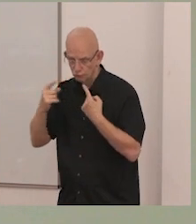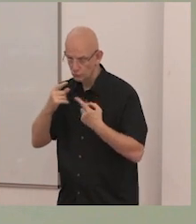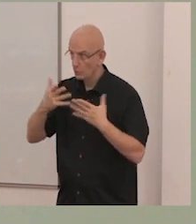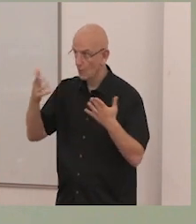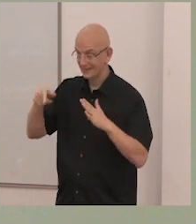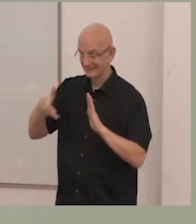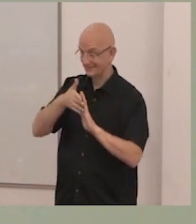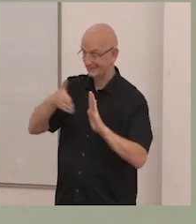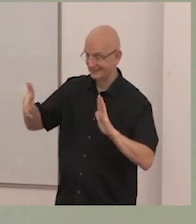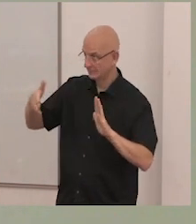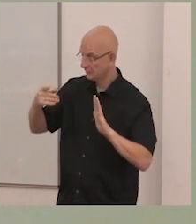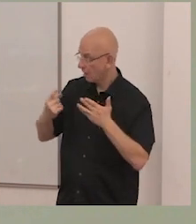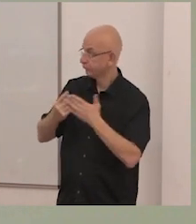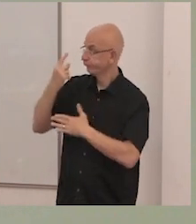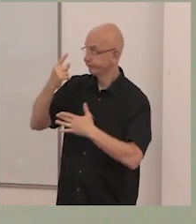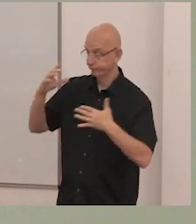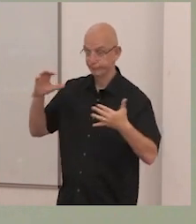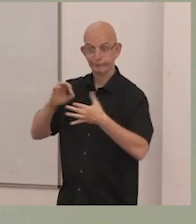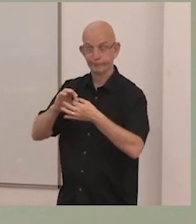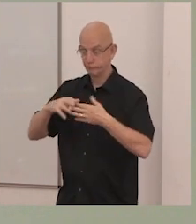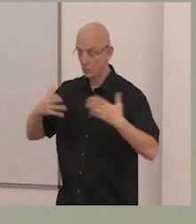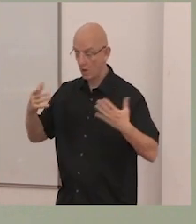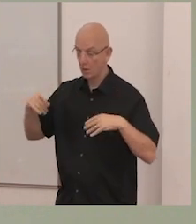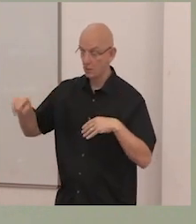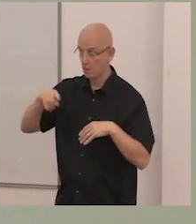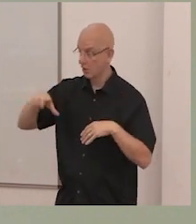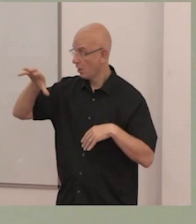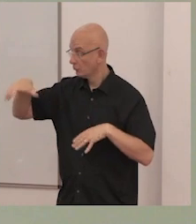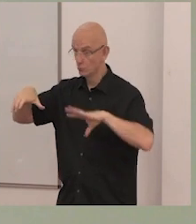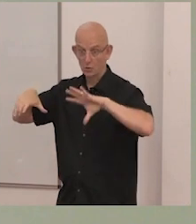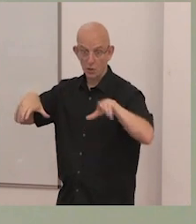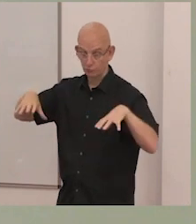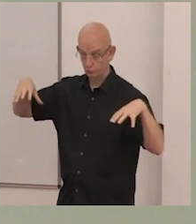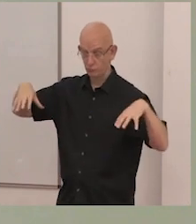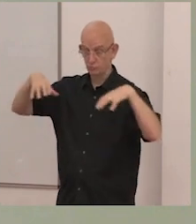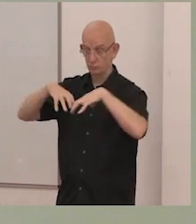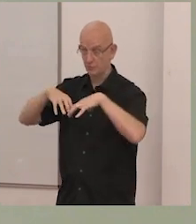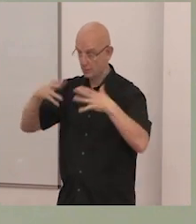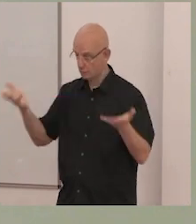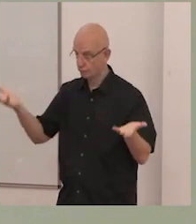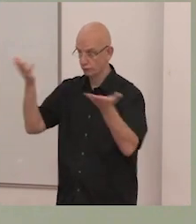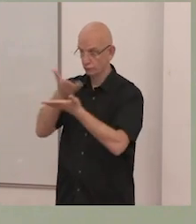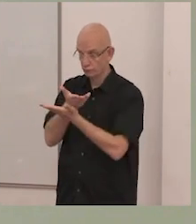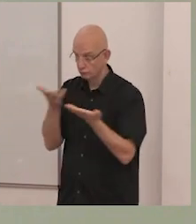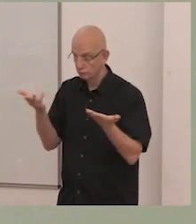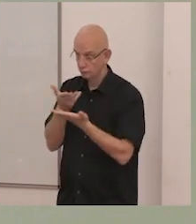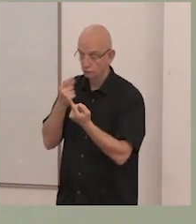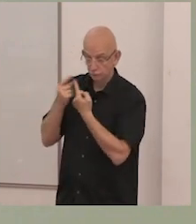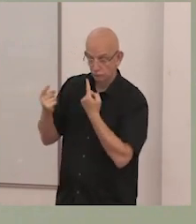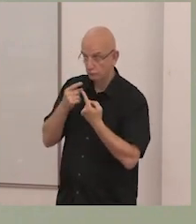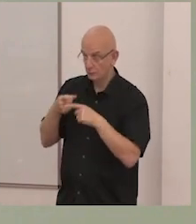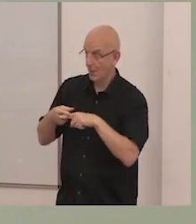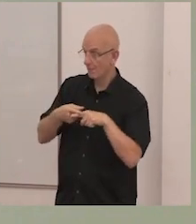for dialogue, and that was Belarus and Ukraine, countries which we are talking a lot about